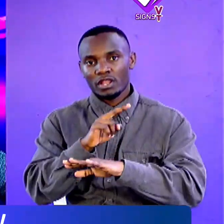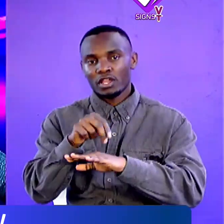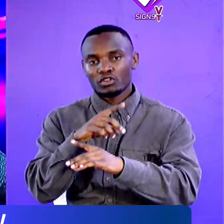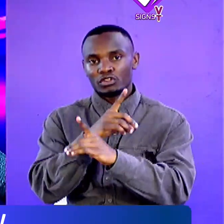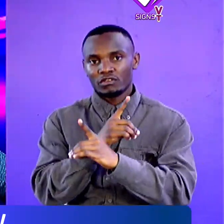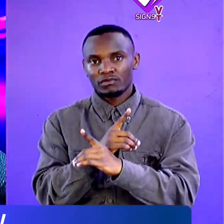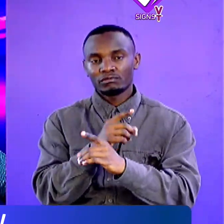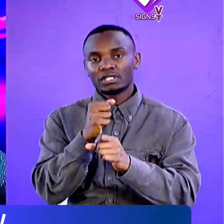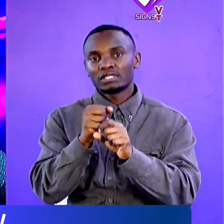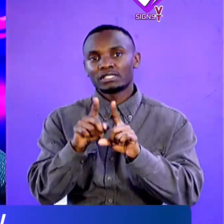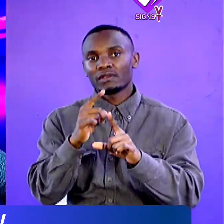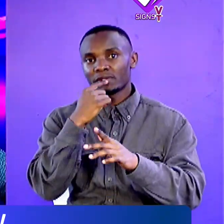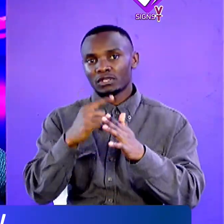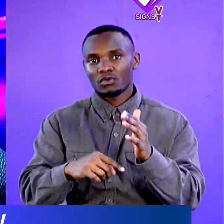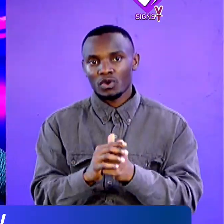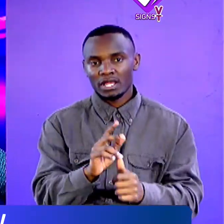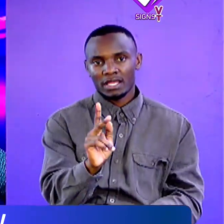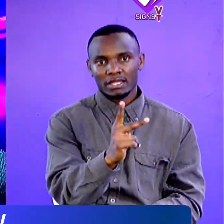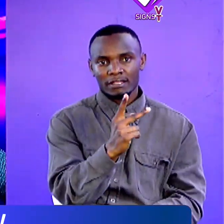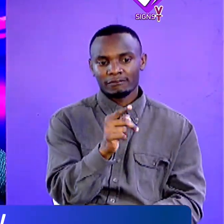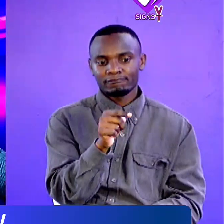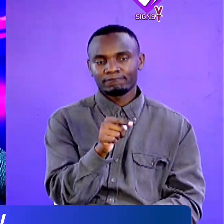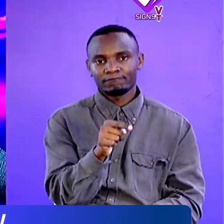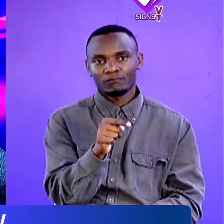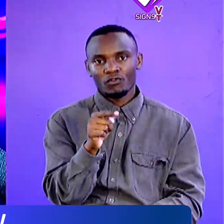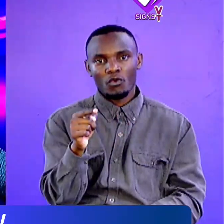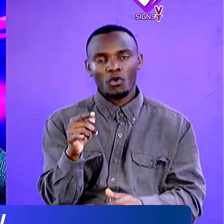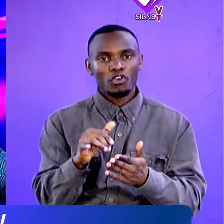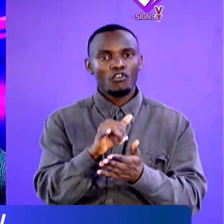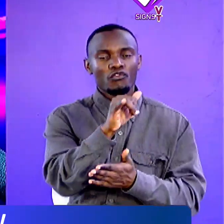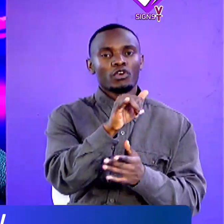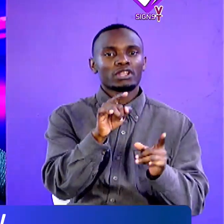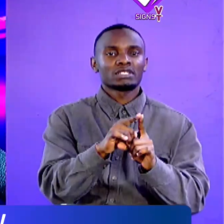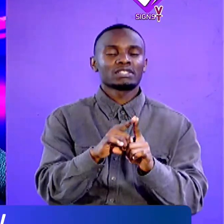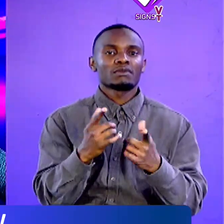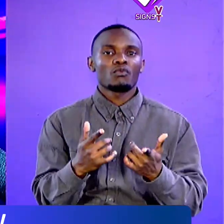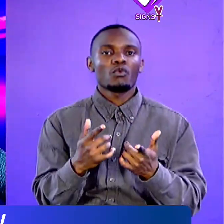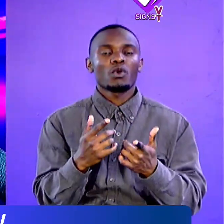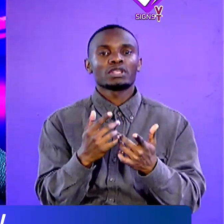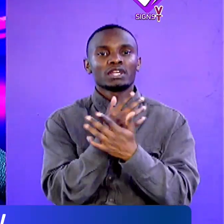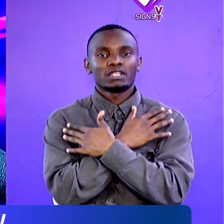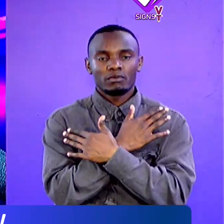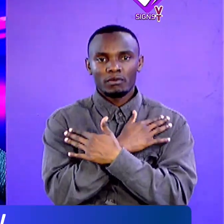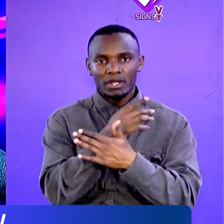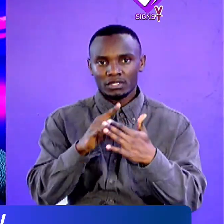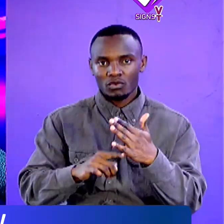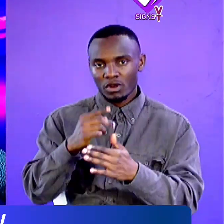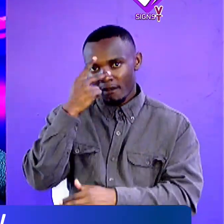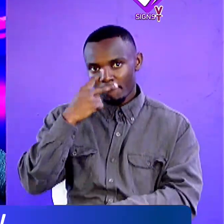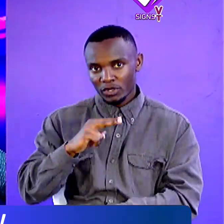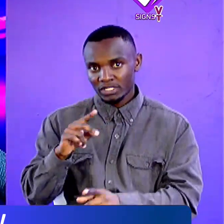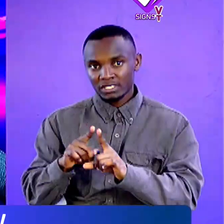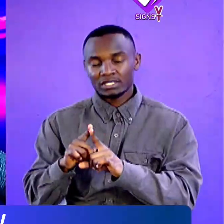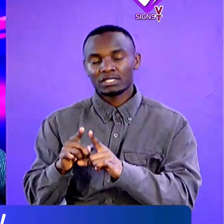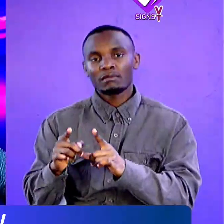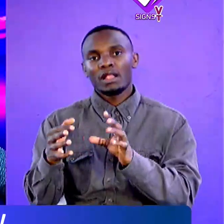review Kenya's designation for its foreign and diplomatic policies, such as its alignment with major U.S. adversaries like